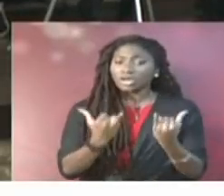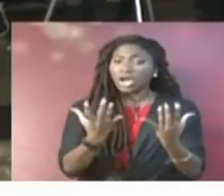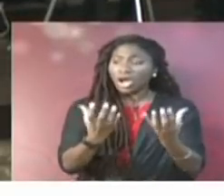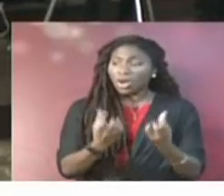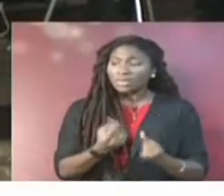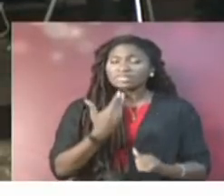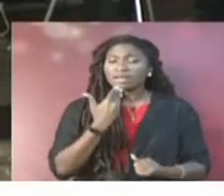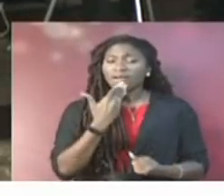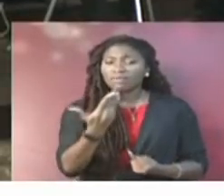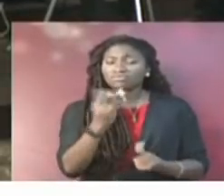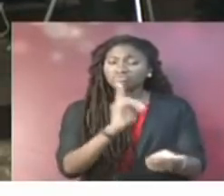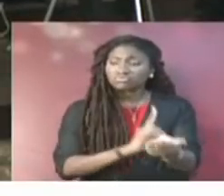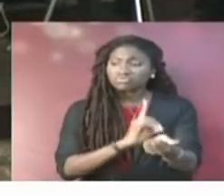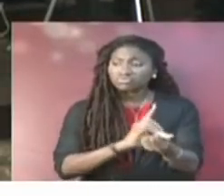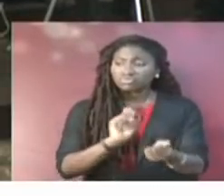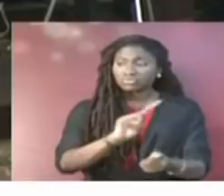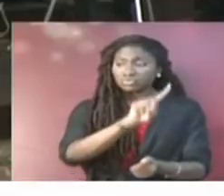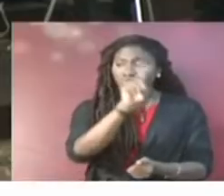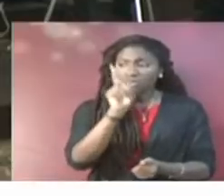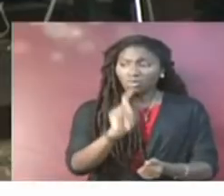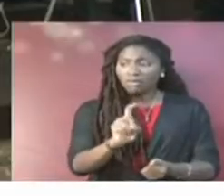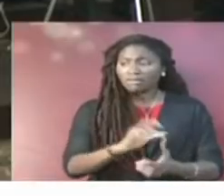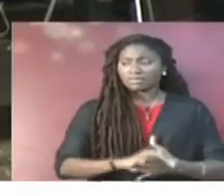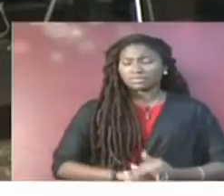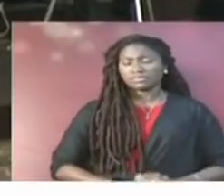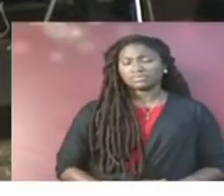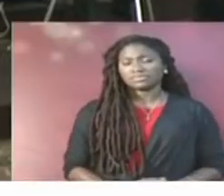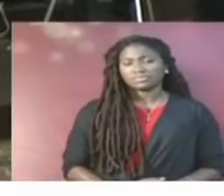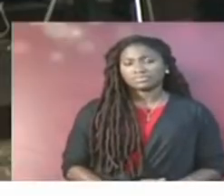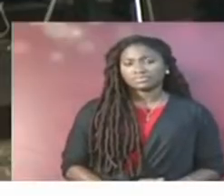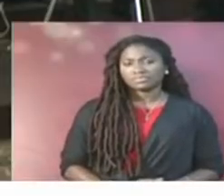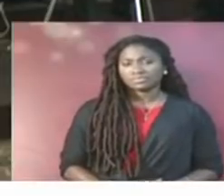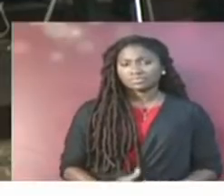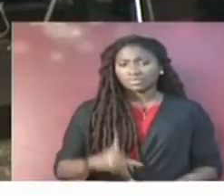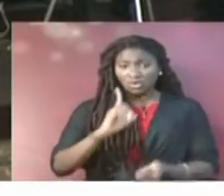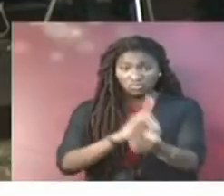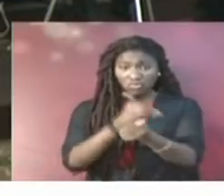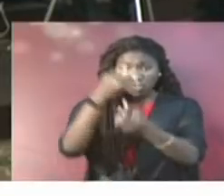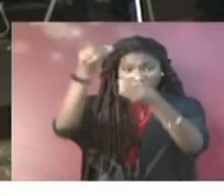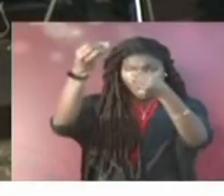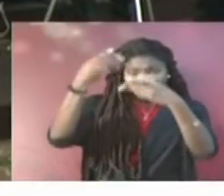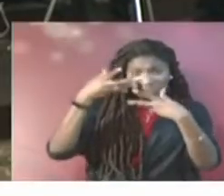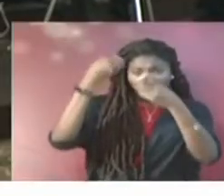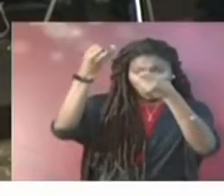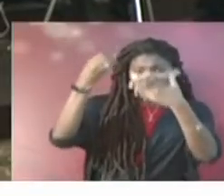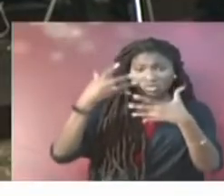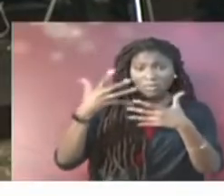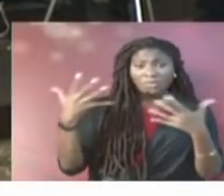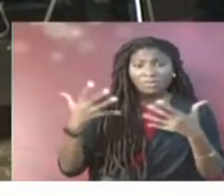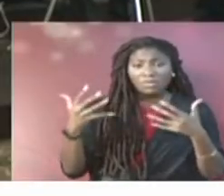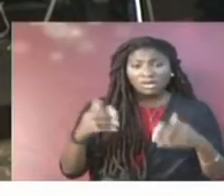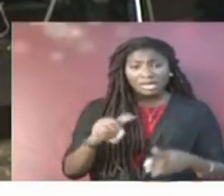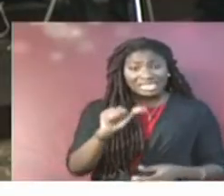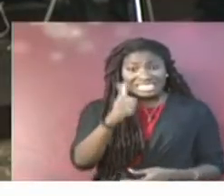Dr. Richards. So, Dr. Richards, you told us, it's kind of alarming, 10